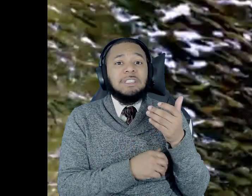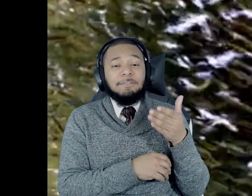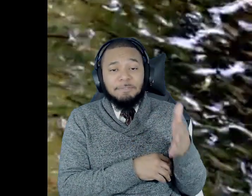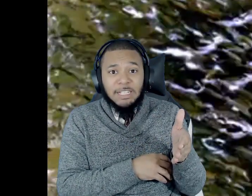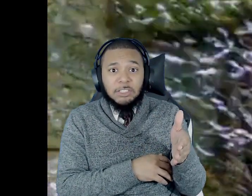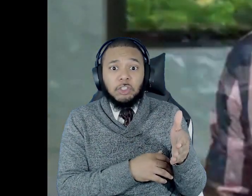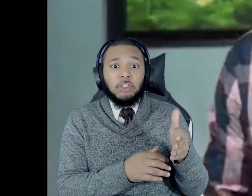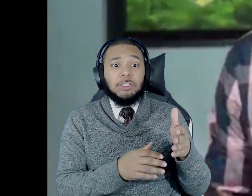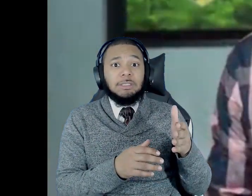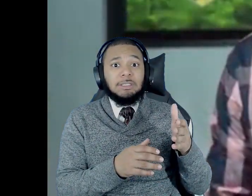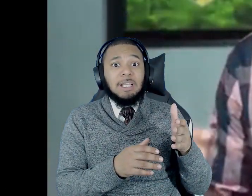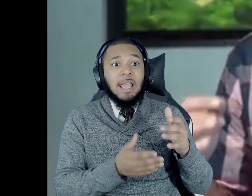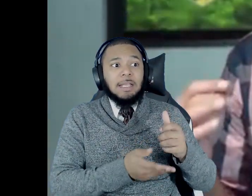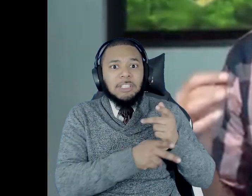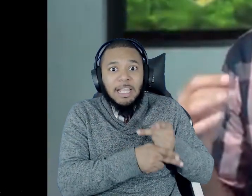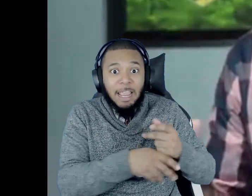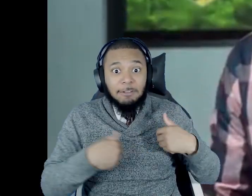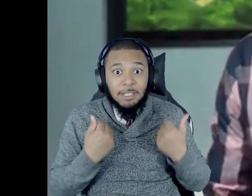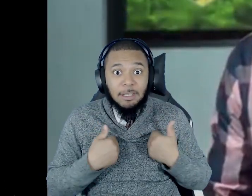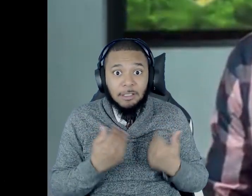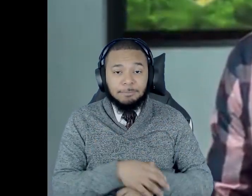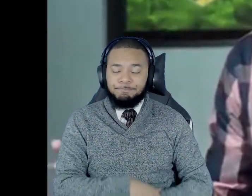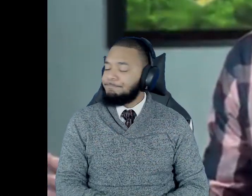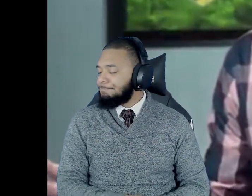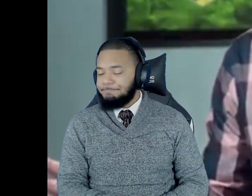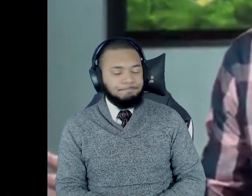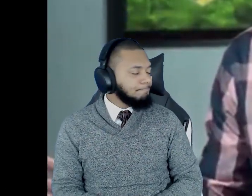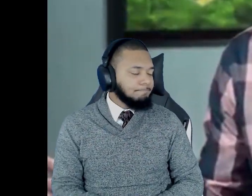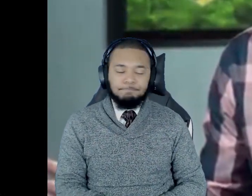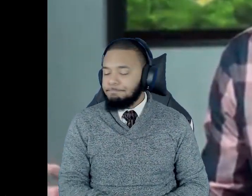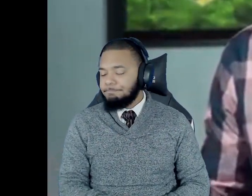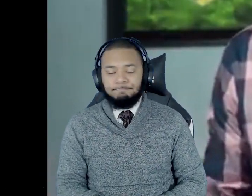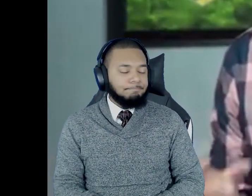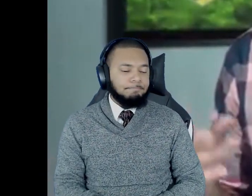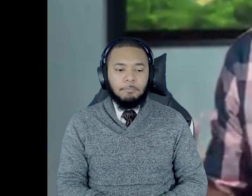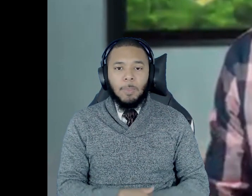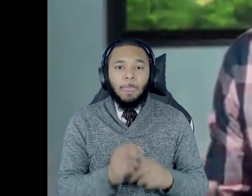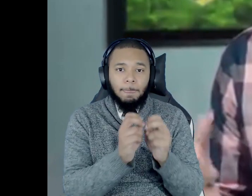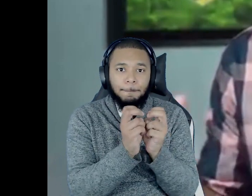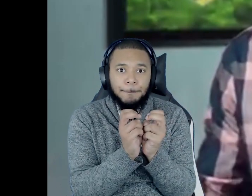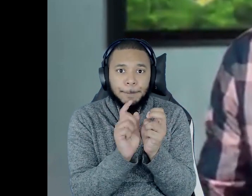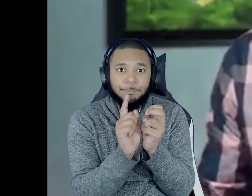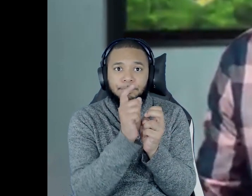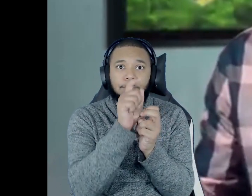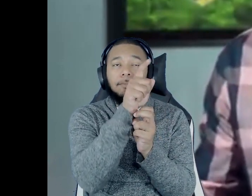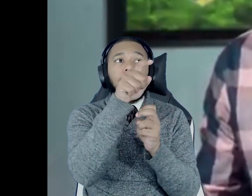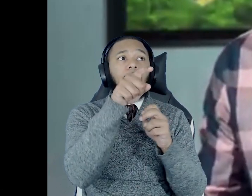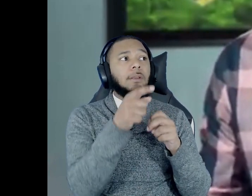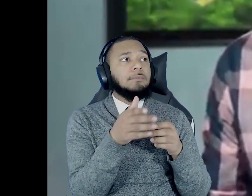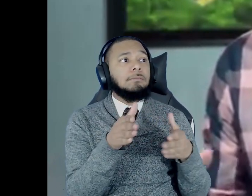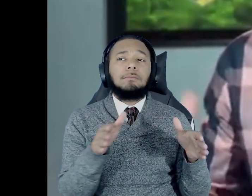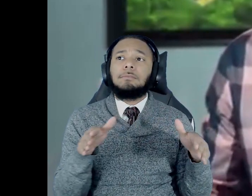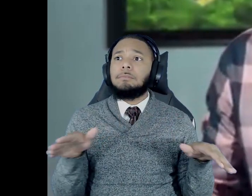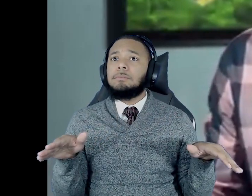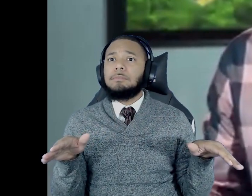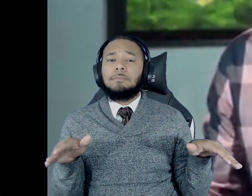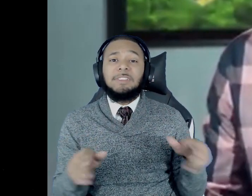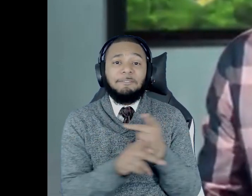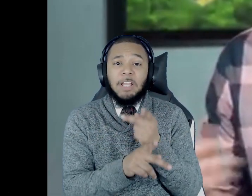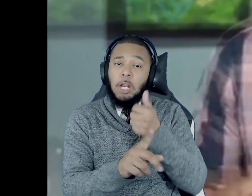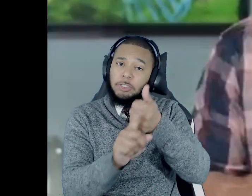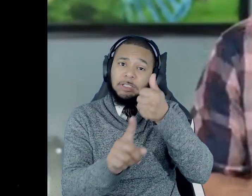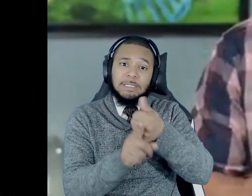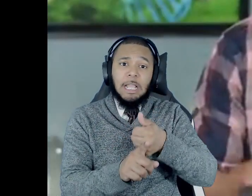is no assistance there. It is just survive or don't, right? And so those fish now have to kind of figure everything out on their own, just using